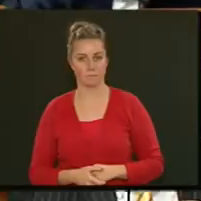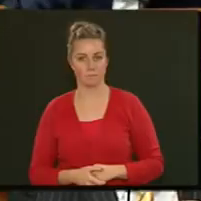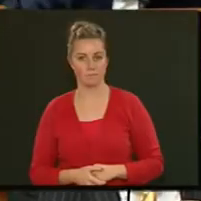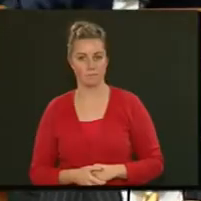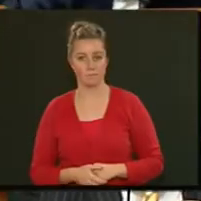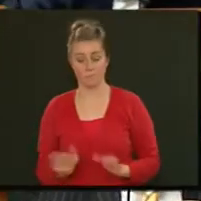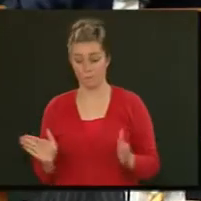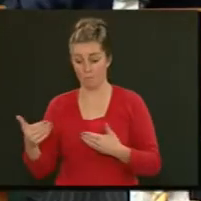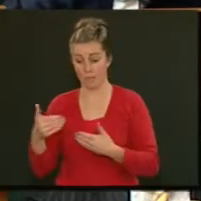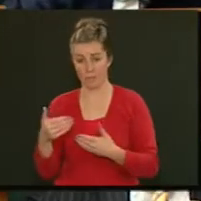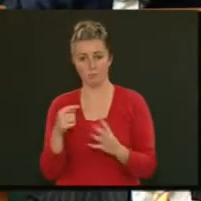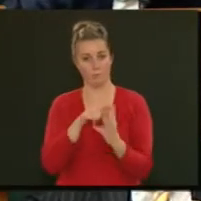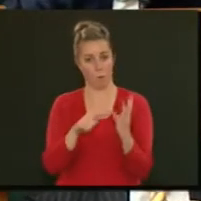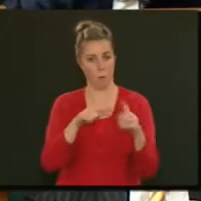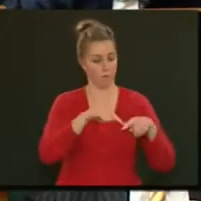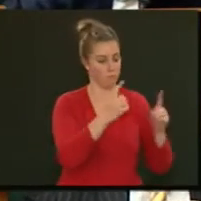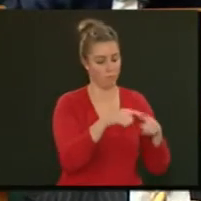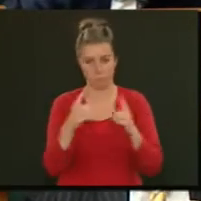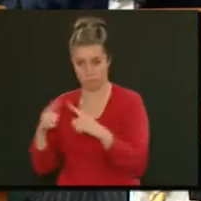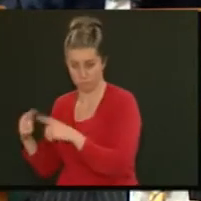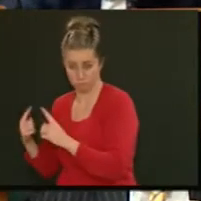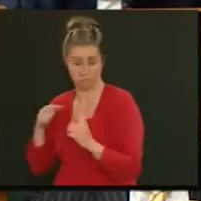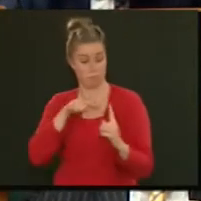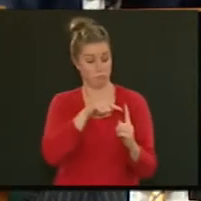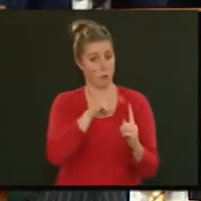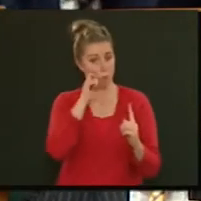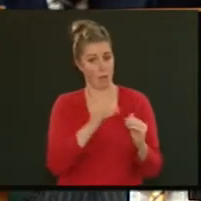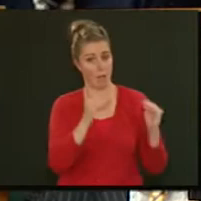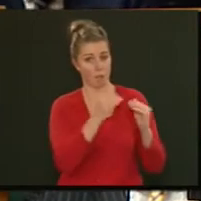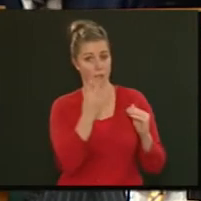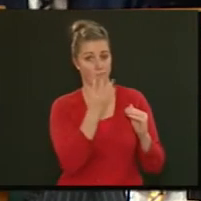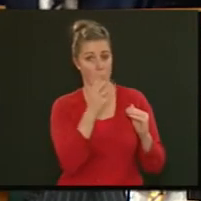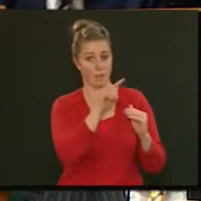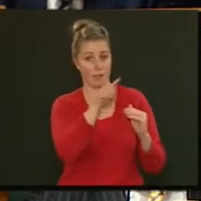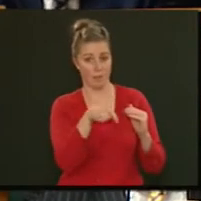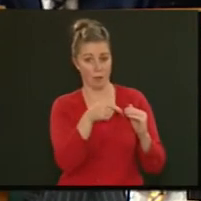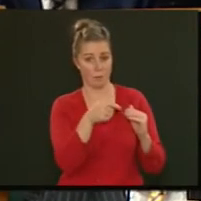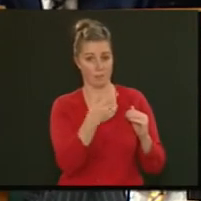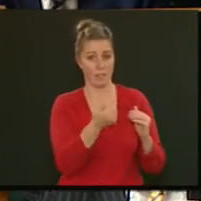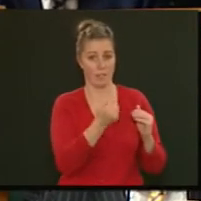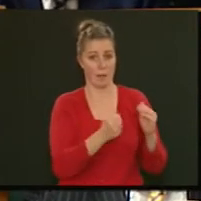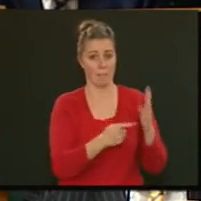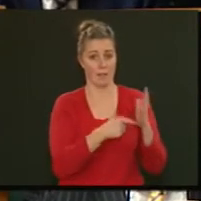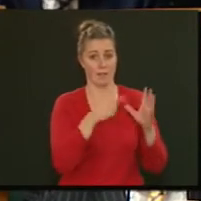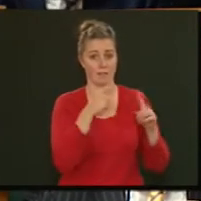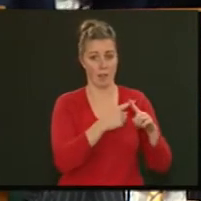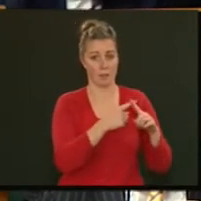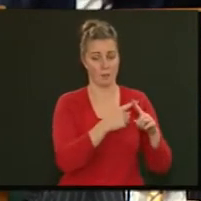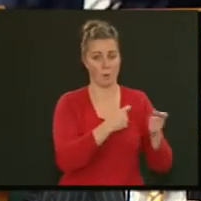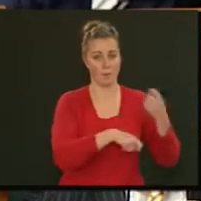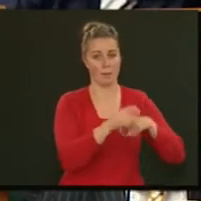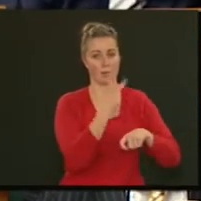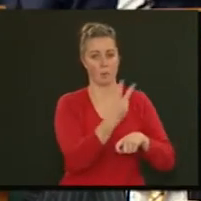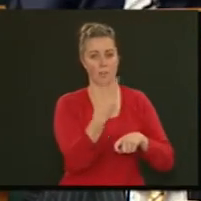The package is in four parts. Firstly, it increases the $14,000 income tax threshold to